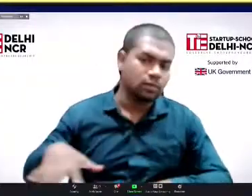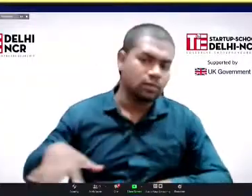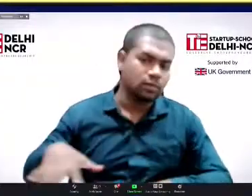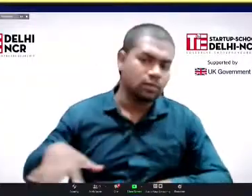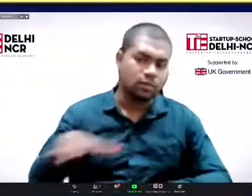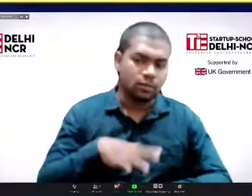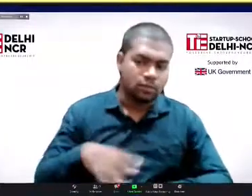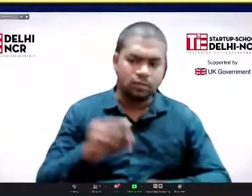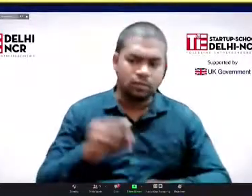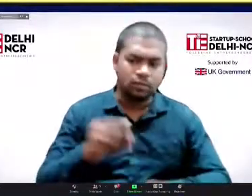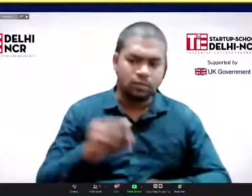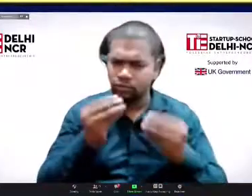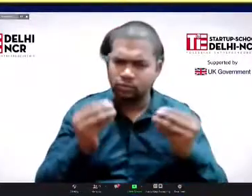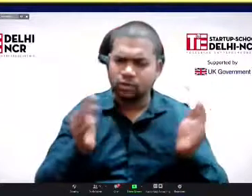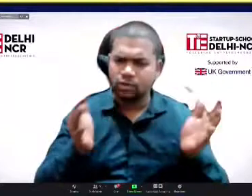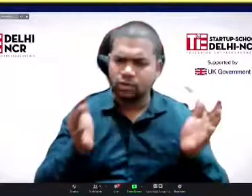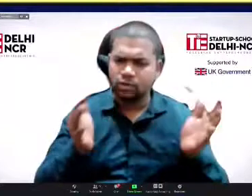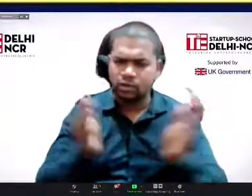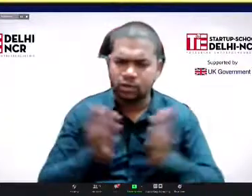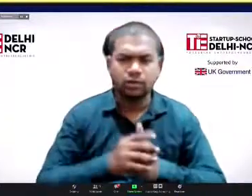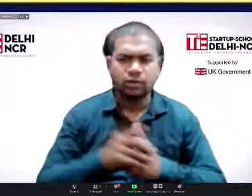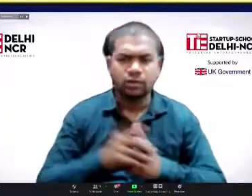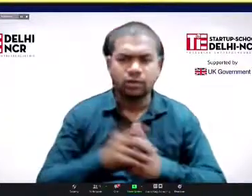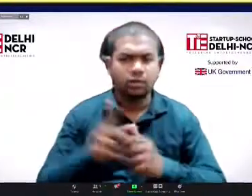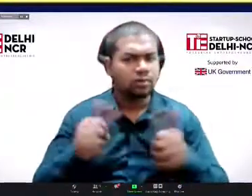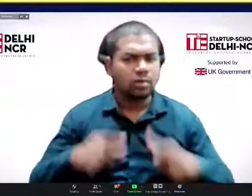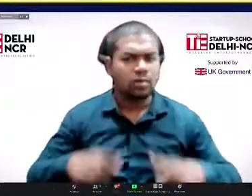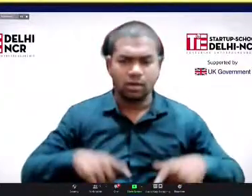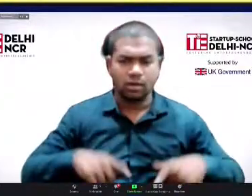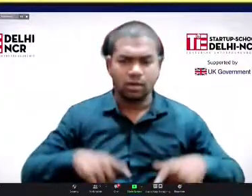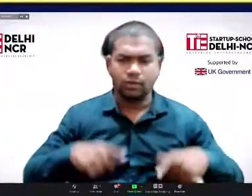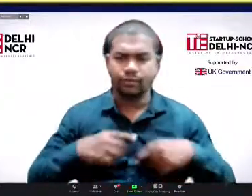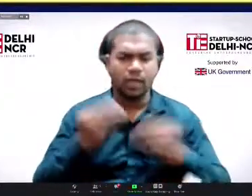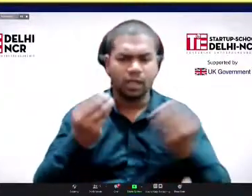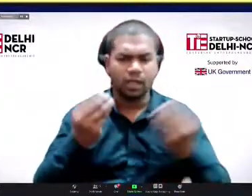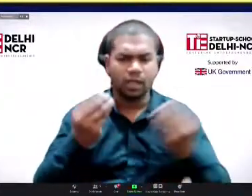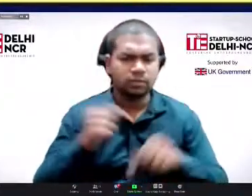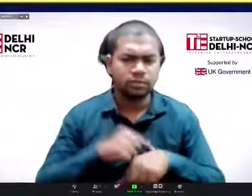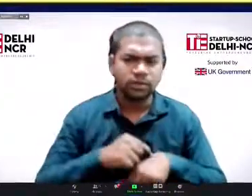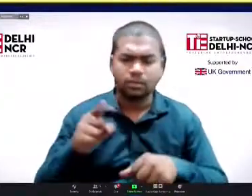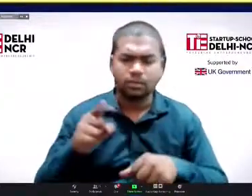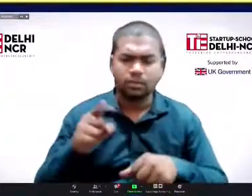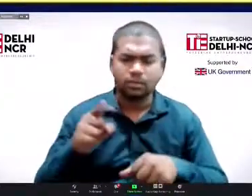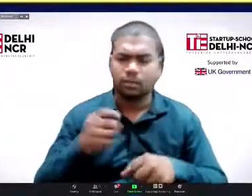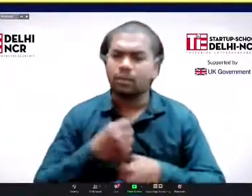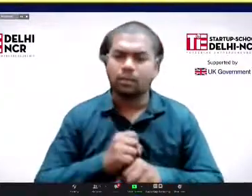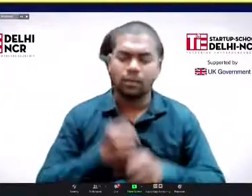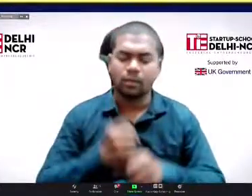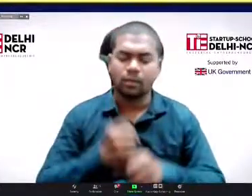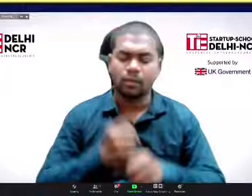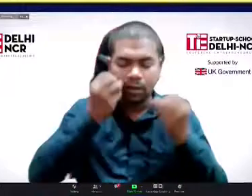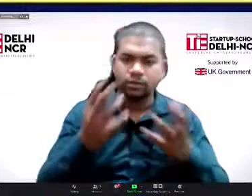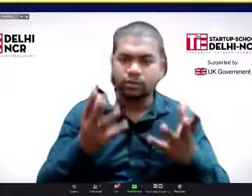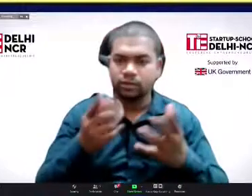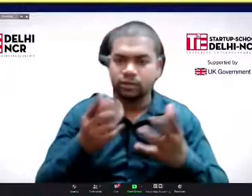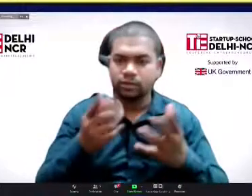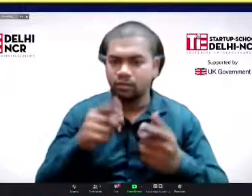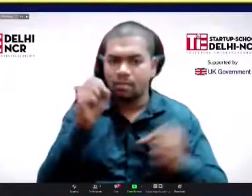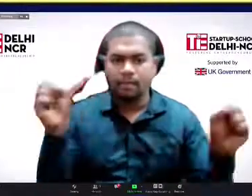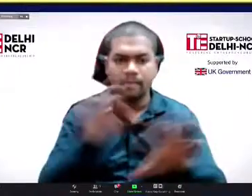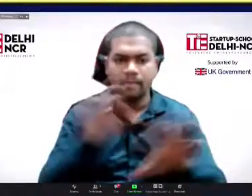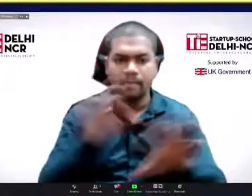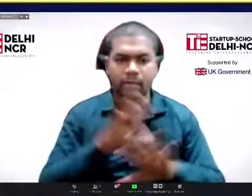every little thing you do, you need to be able to live by it. And sometimes create that element of surprise, that element of magic,